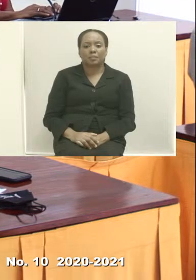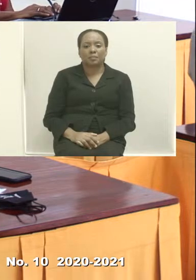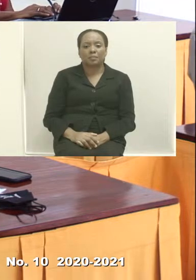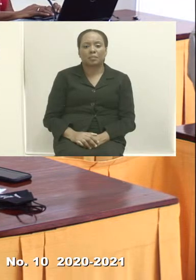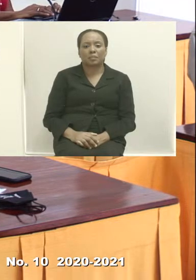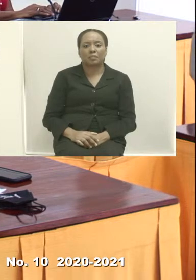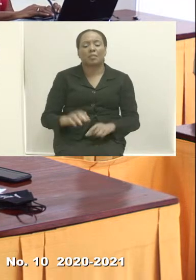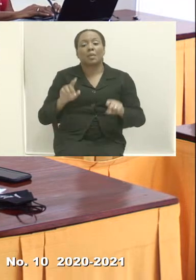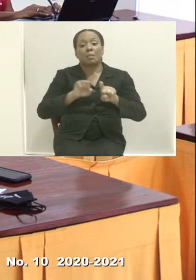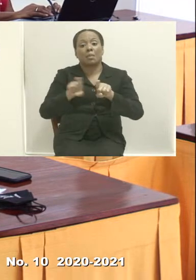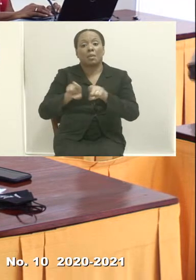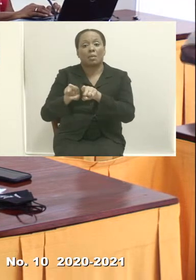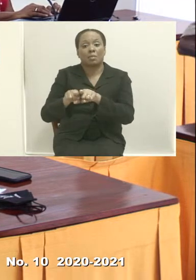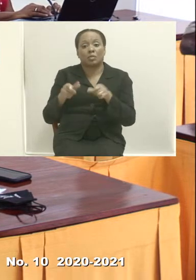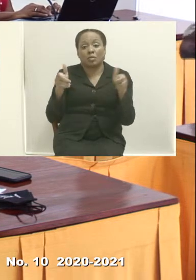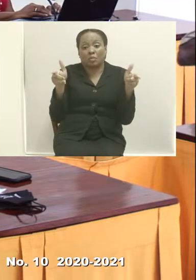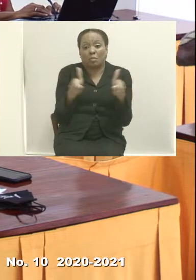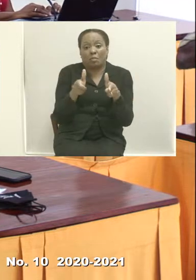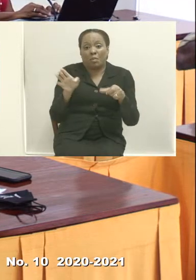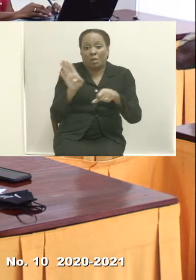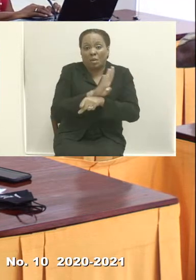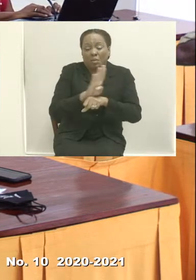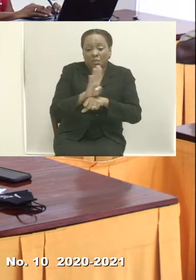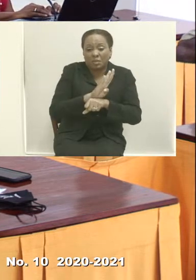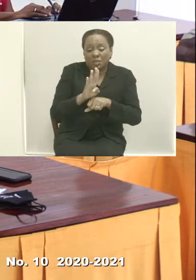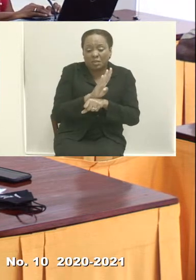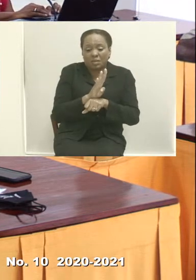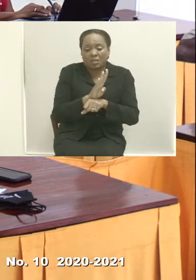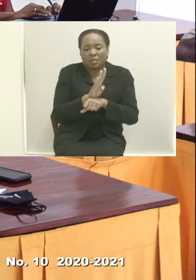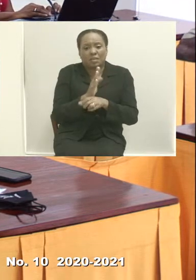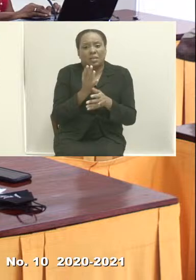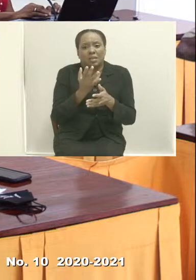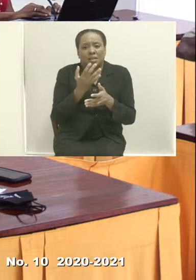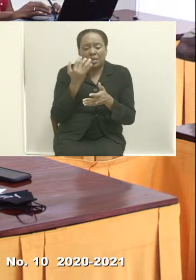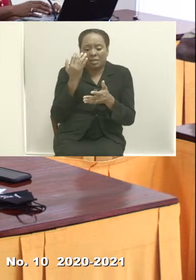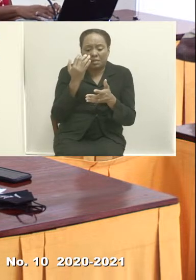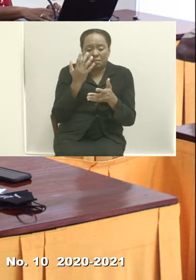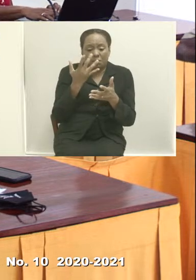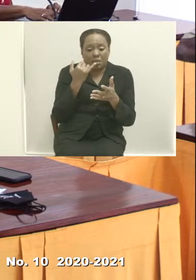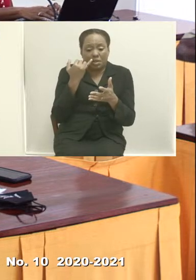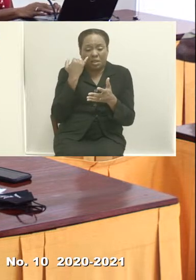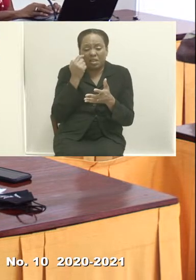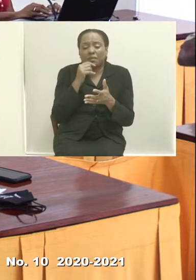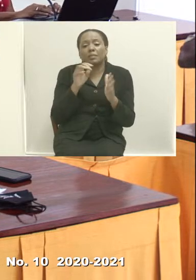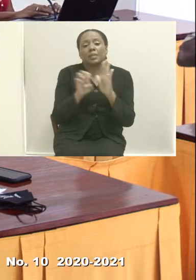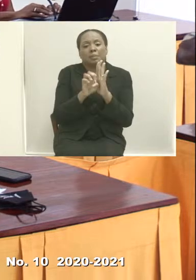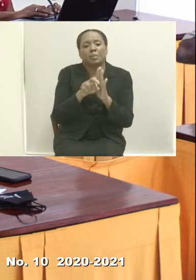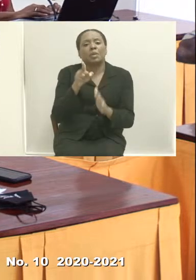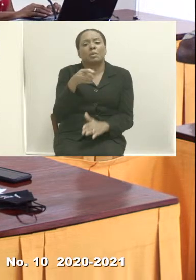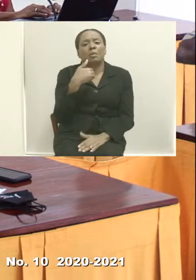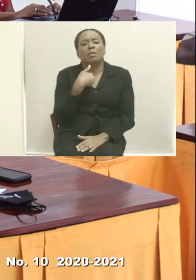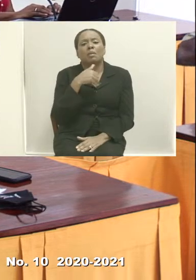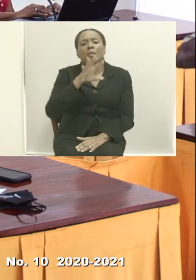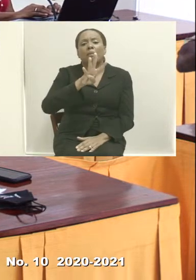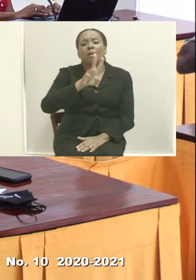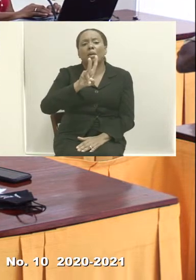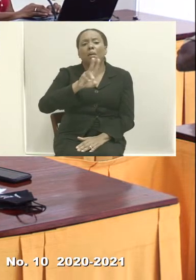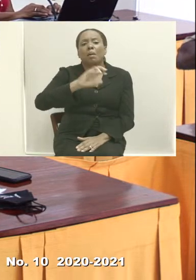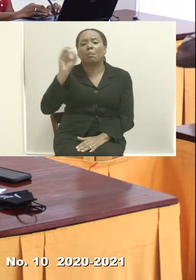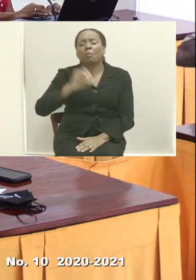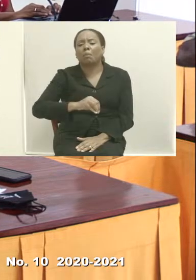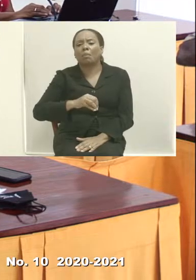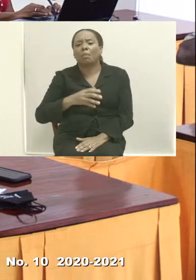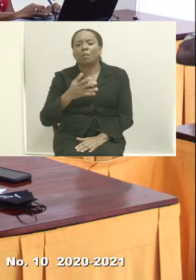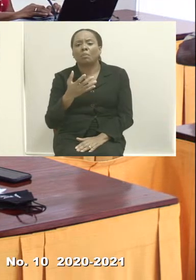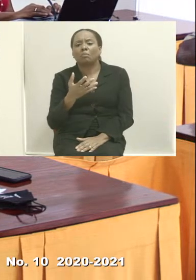are operating are very slender. If your receipts for 42% of the sector is around or